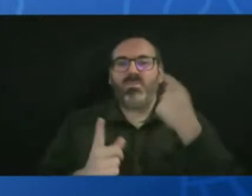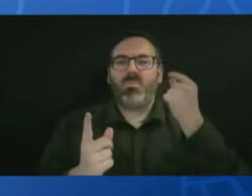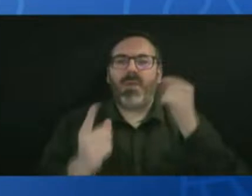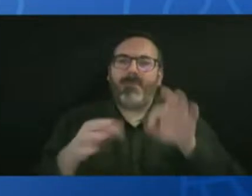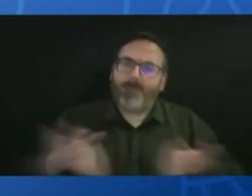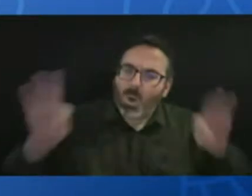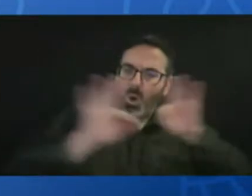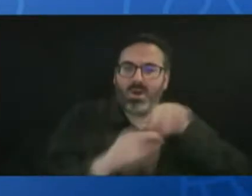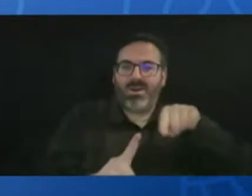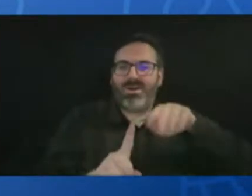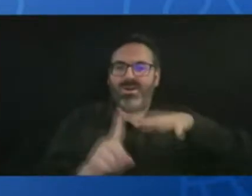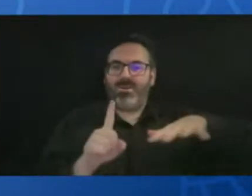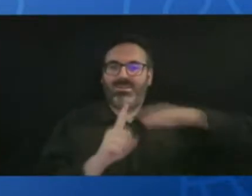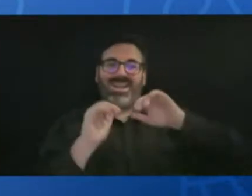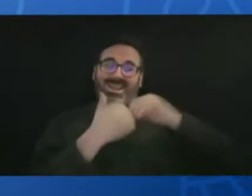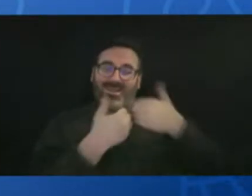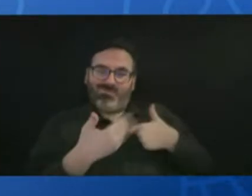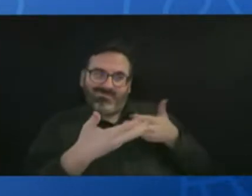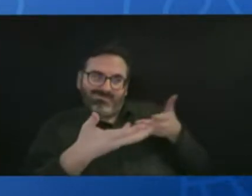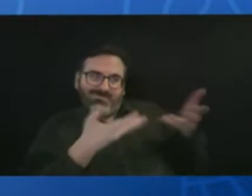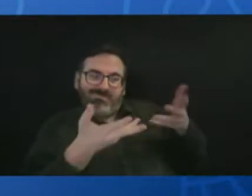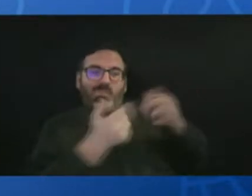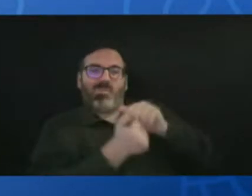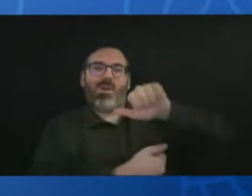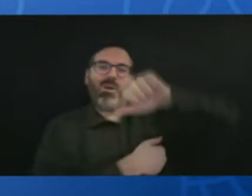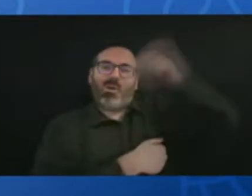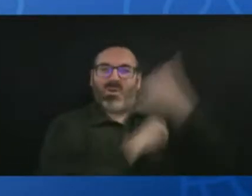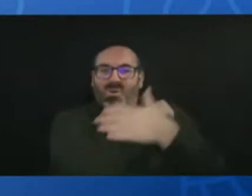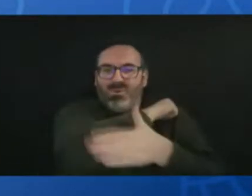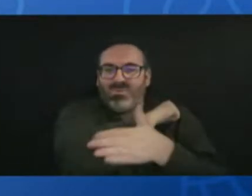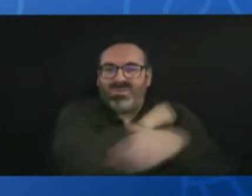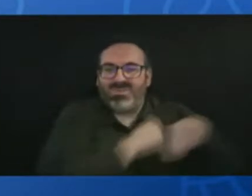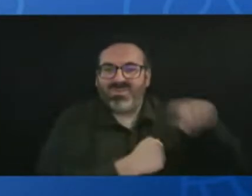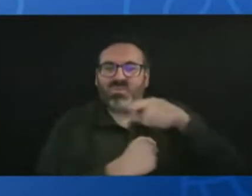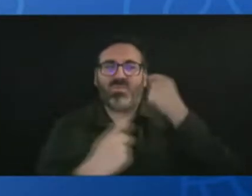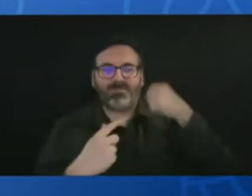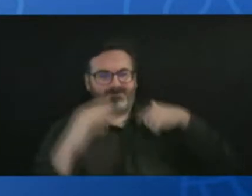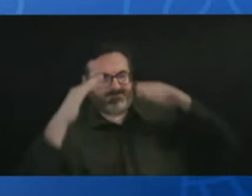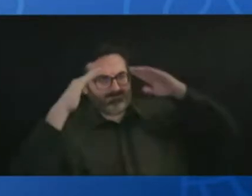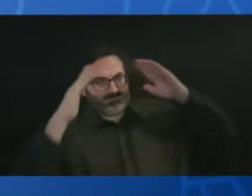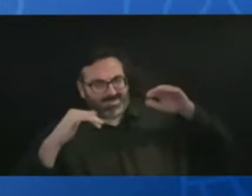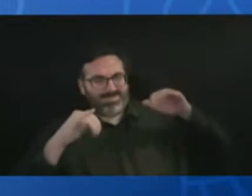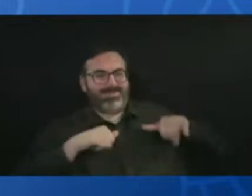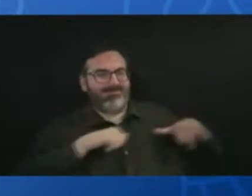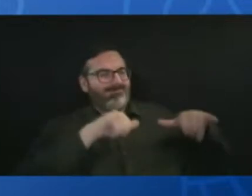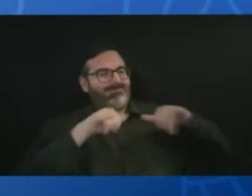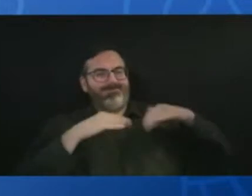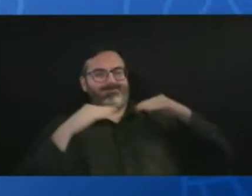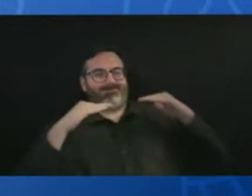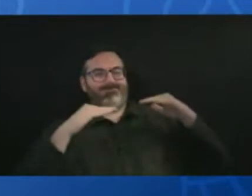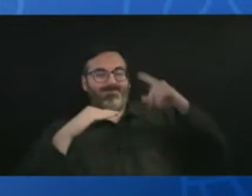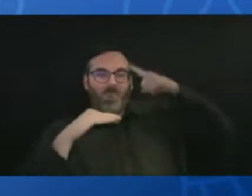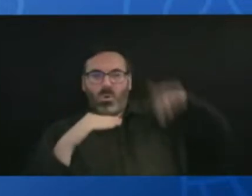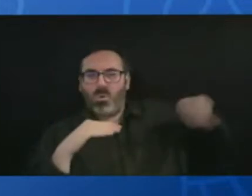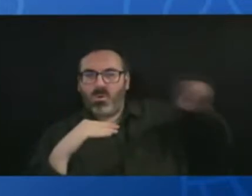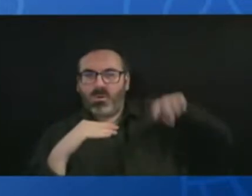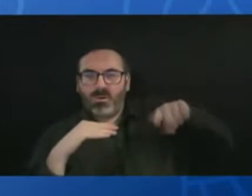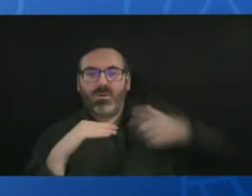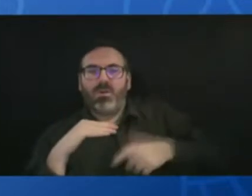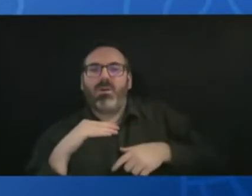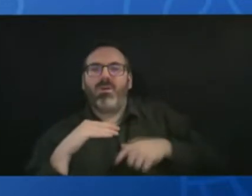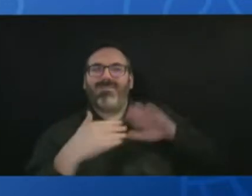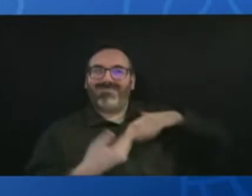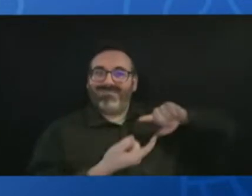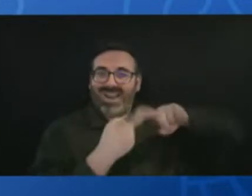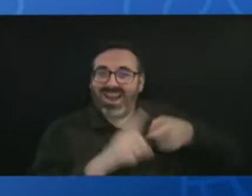what we expect of them, if we consider them our friends, the diplomatic scenario. Fortunately, we have an administration and a Secretary of